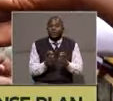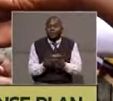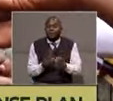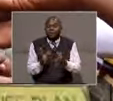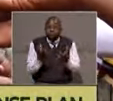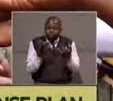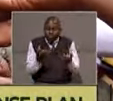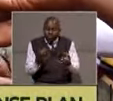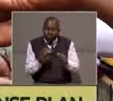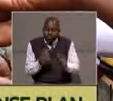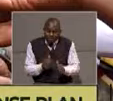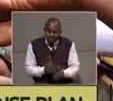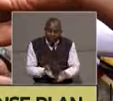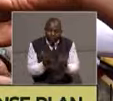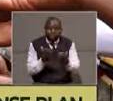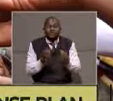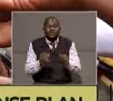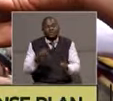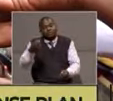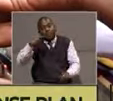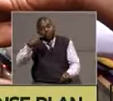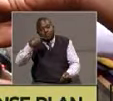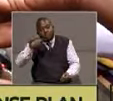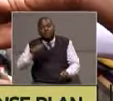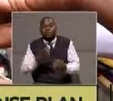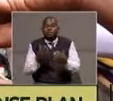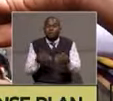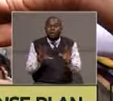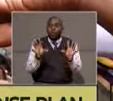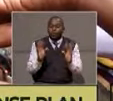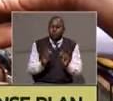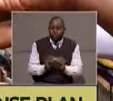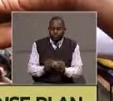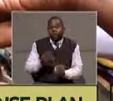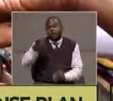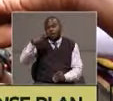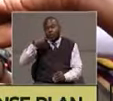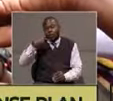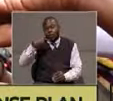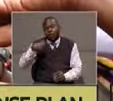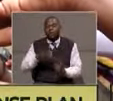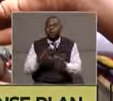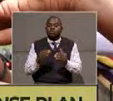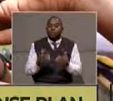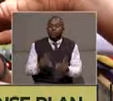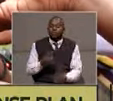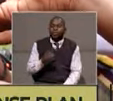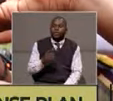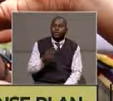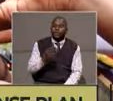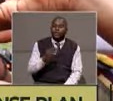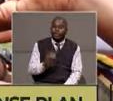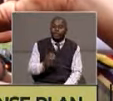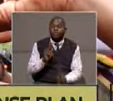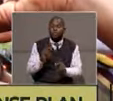to follow up and to immunize. We just concluded immunization of over 120